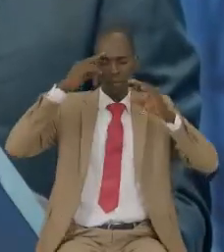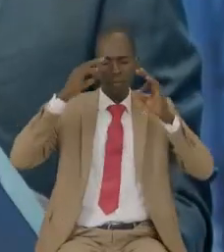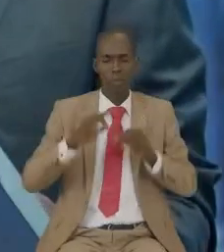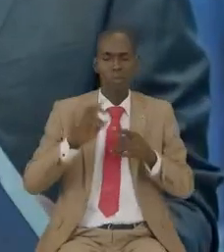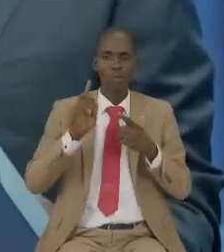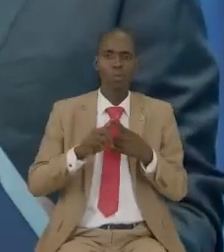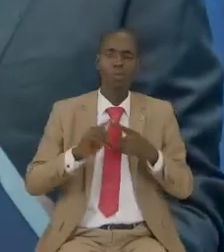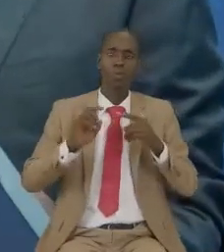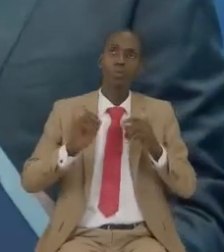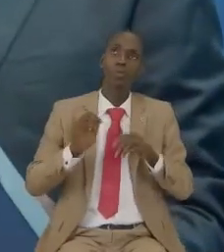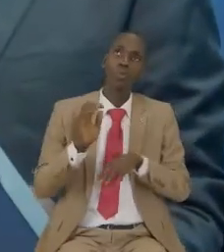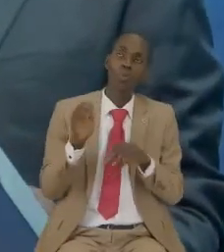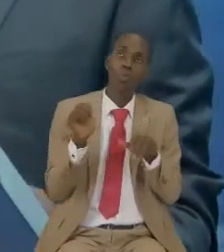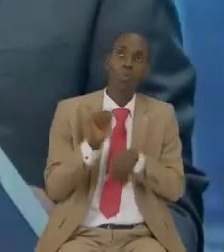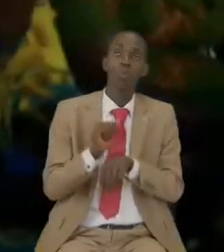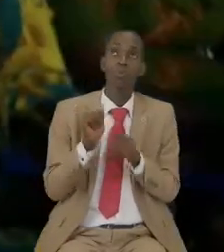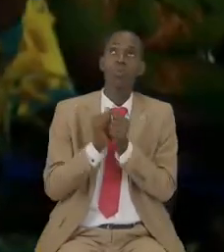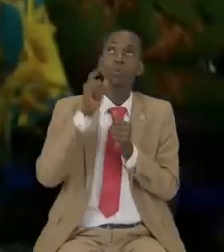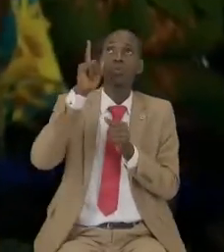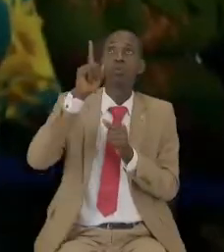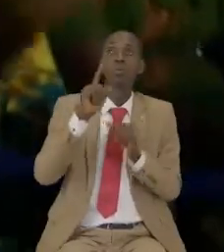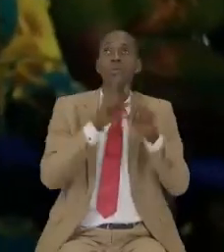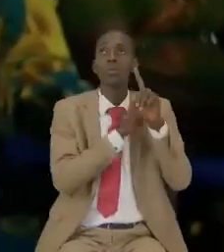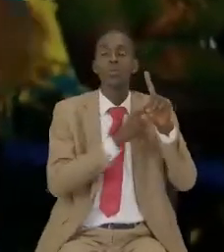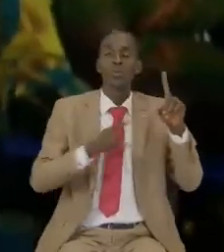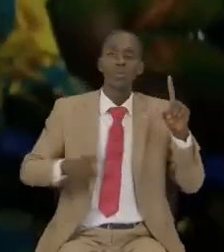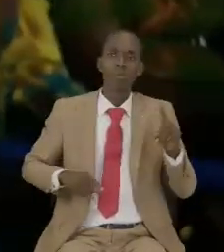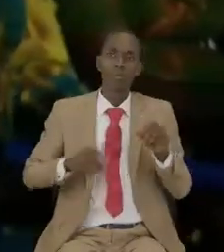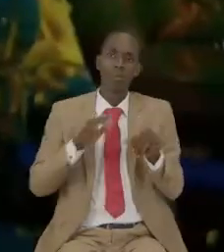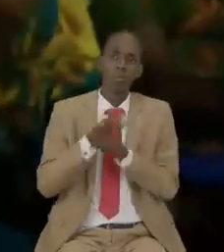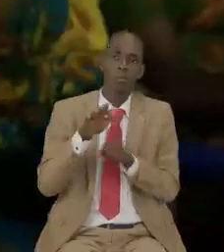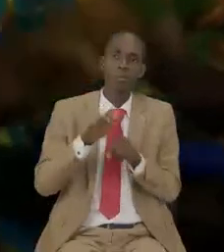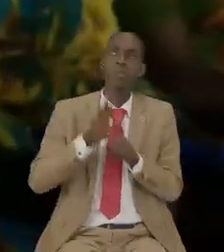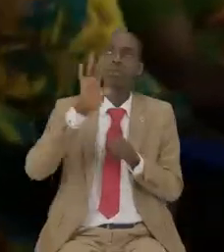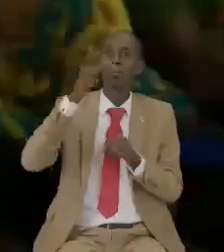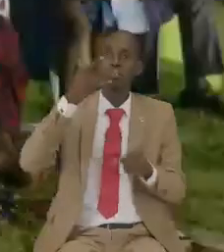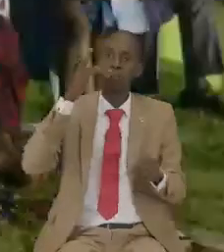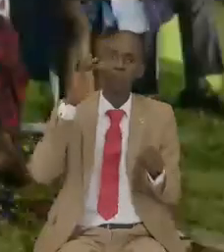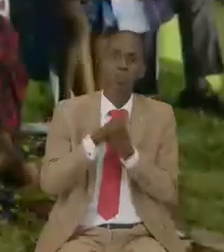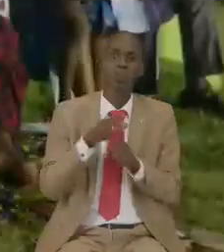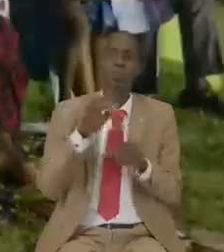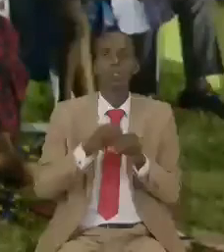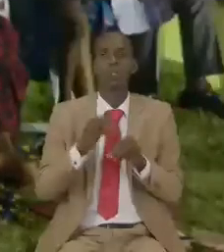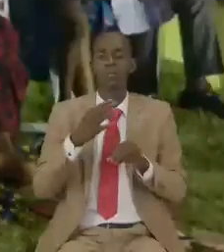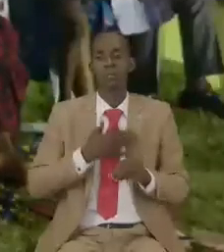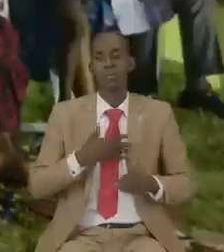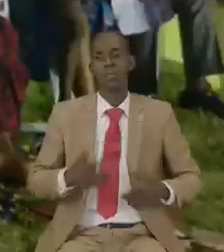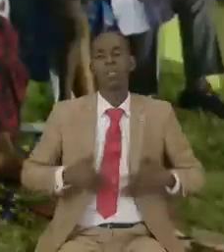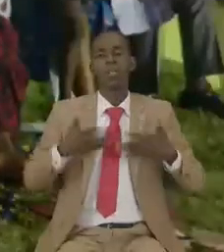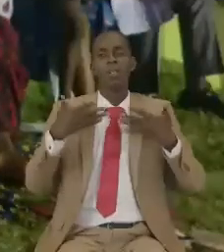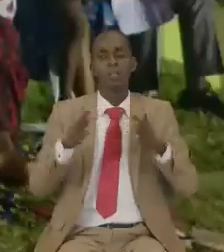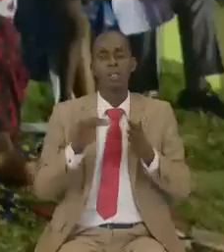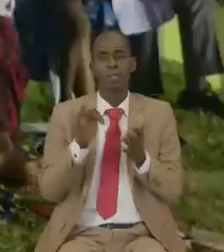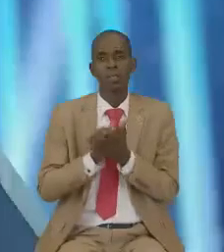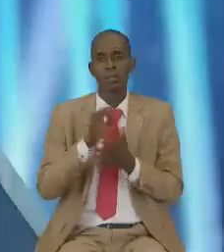Lord God, fulfill your promise in my life. That should be your prayer.